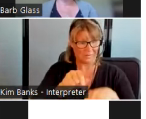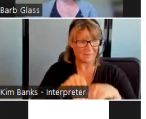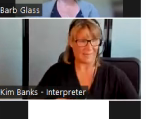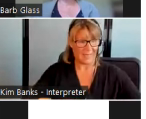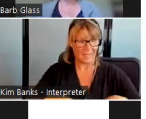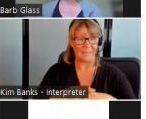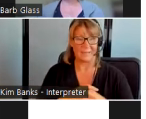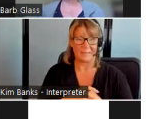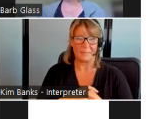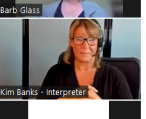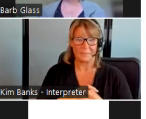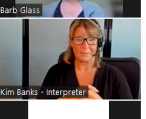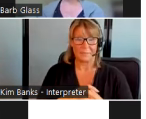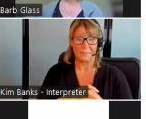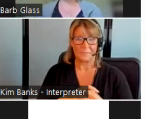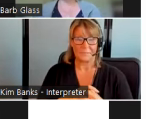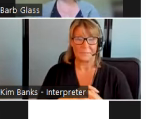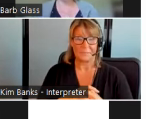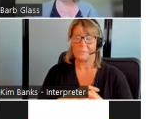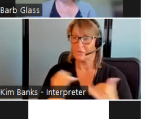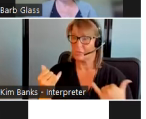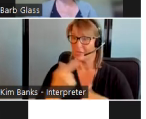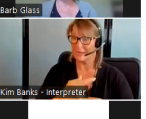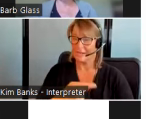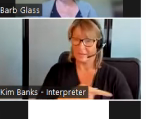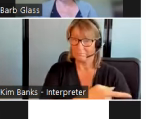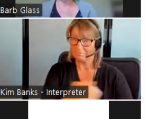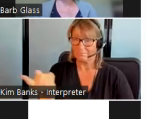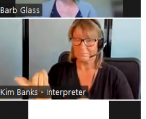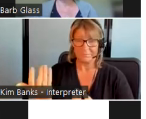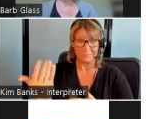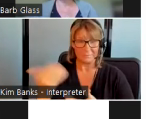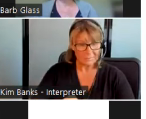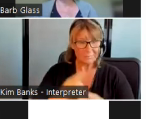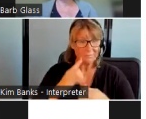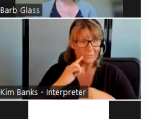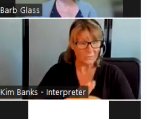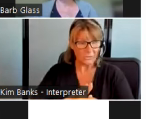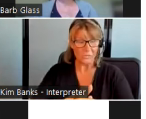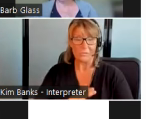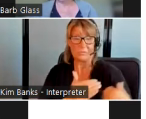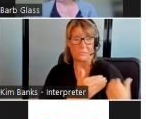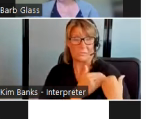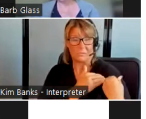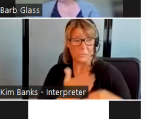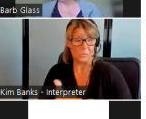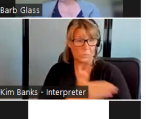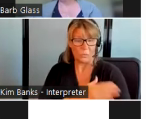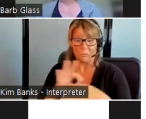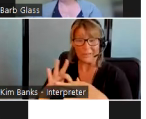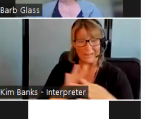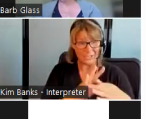So today, let's reaffirm our commitment and responsibility to improve relationships